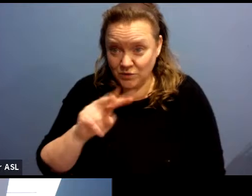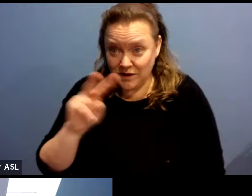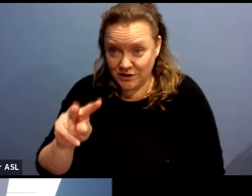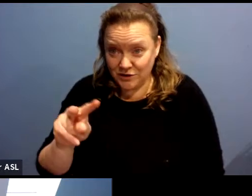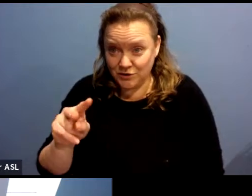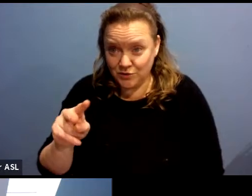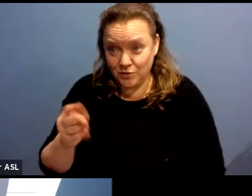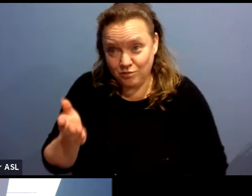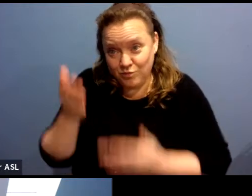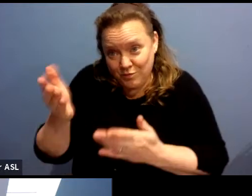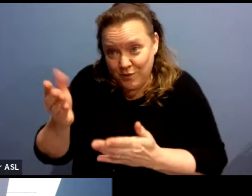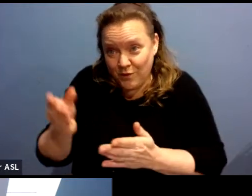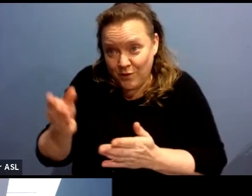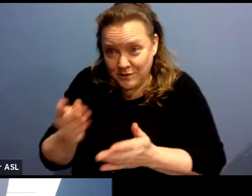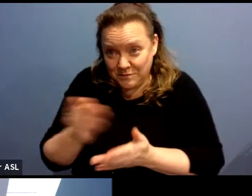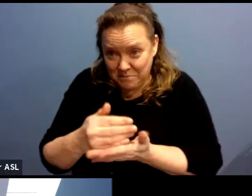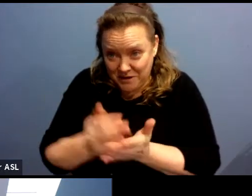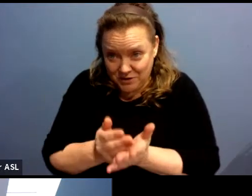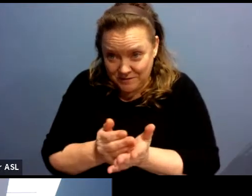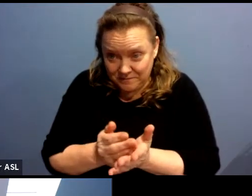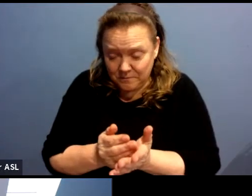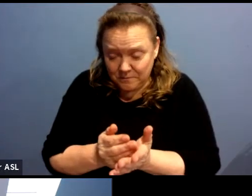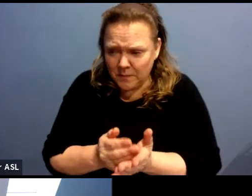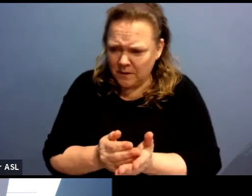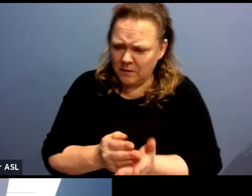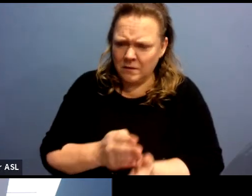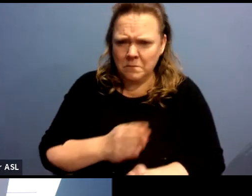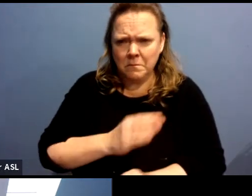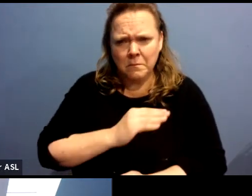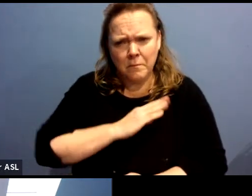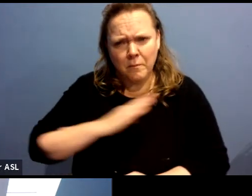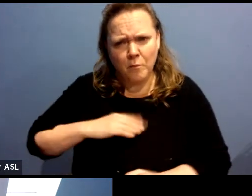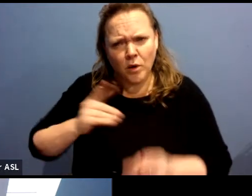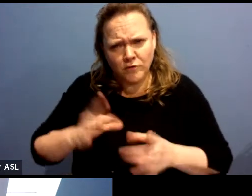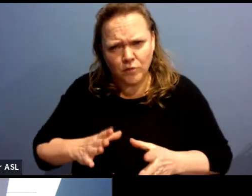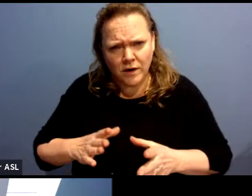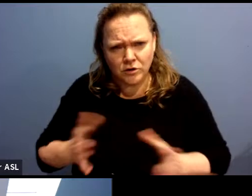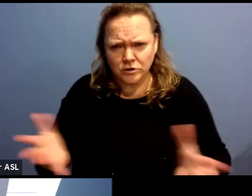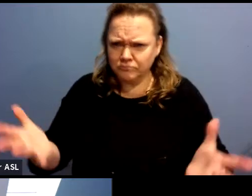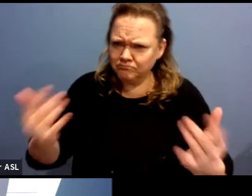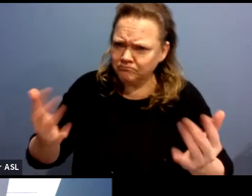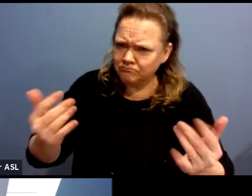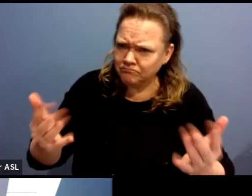by the Metro Board of Directors to gather public comment on two dockets,